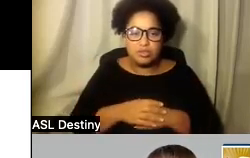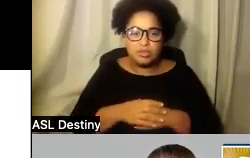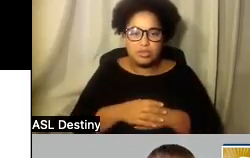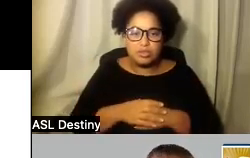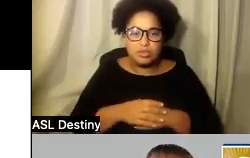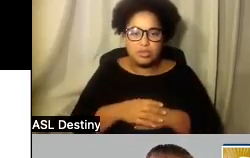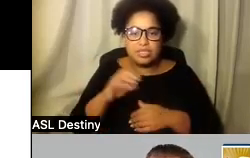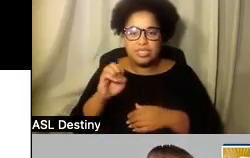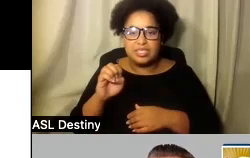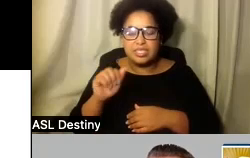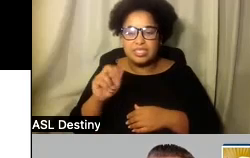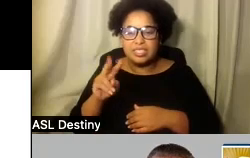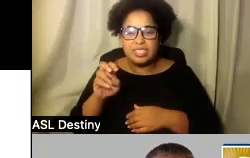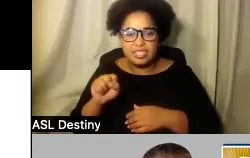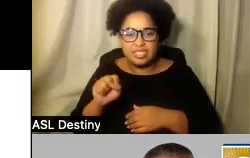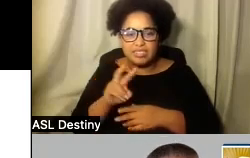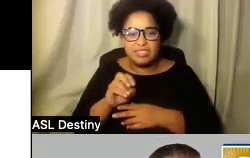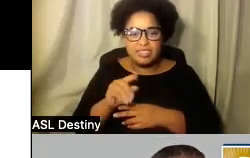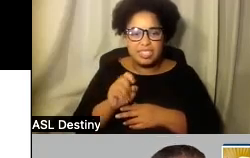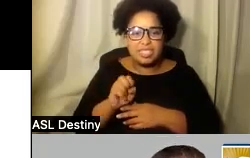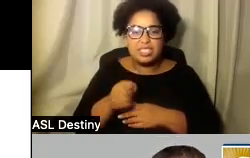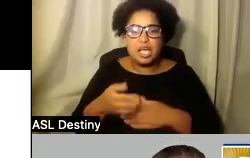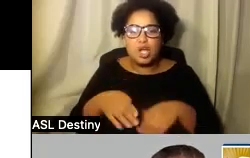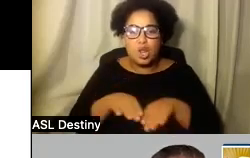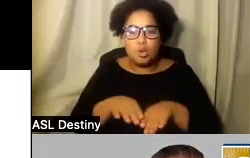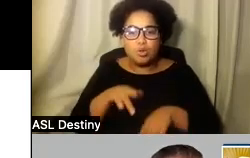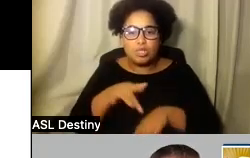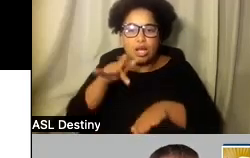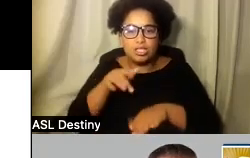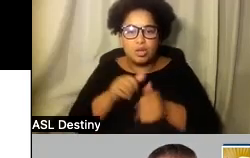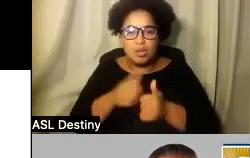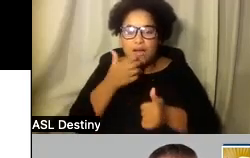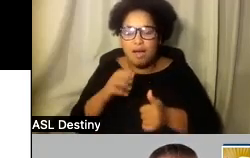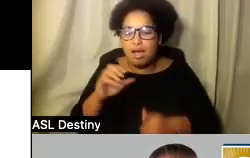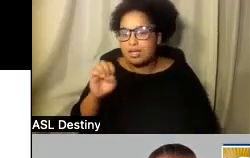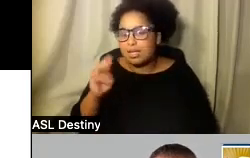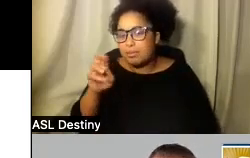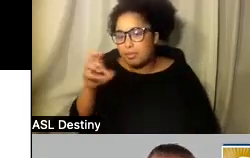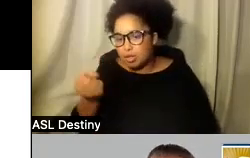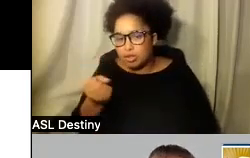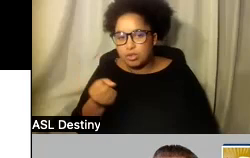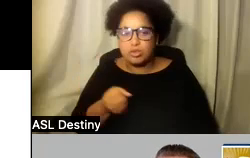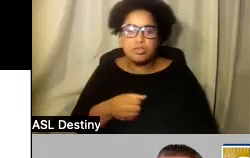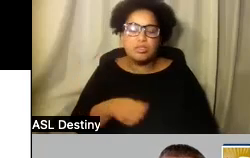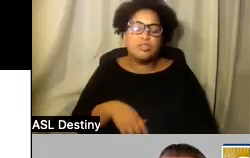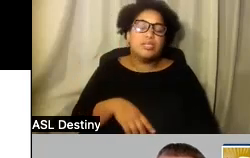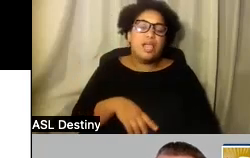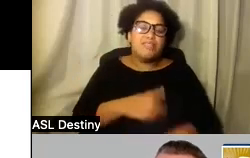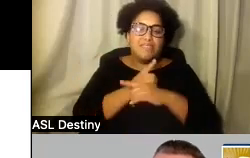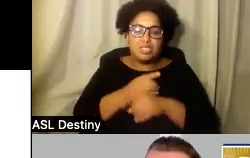that close on contact with hot embers. You have to couple that with defensible space and